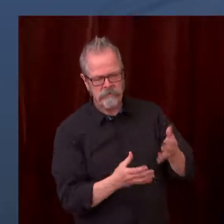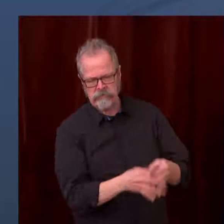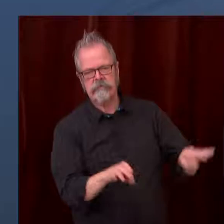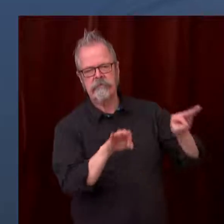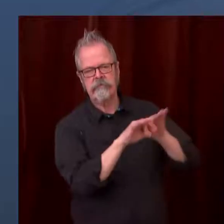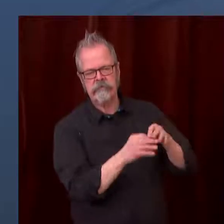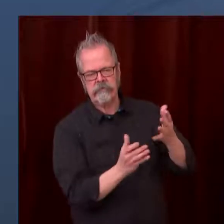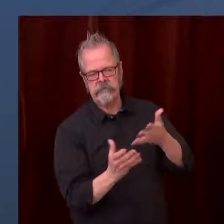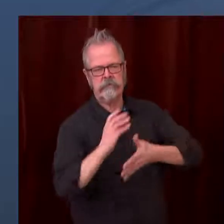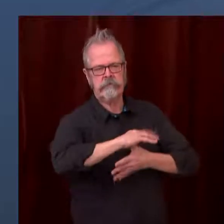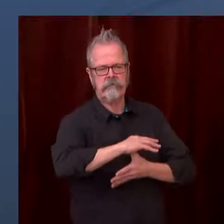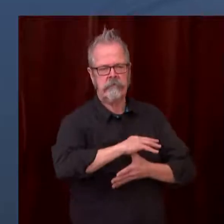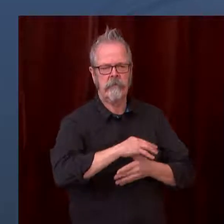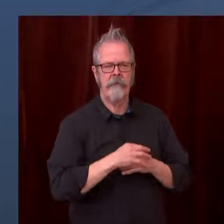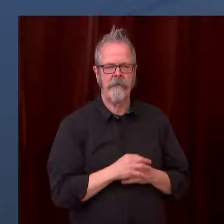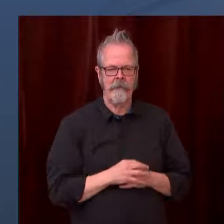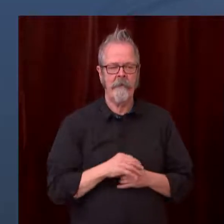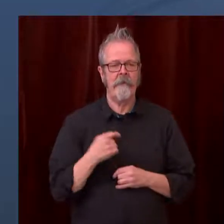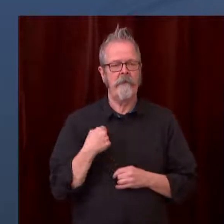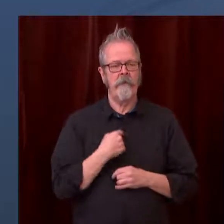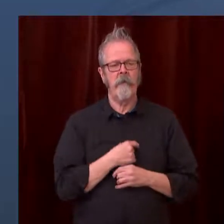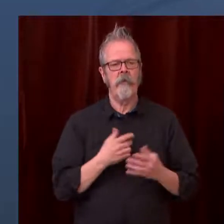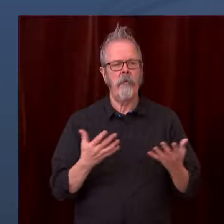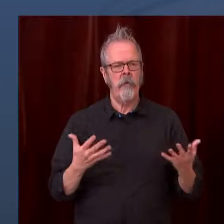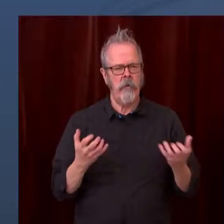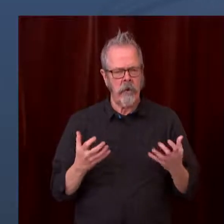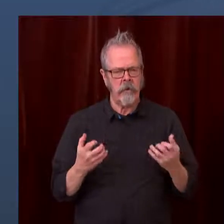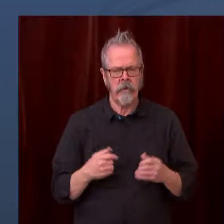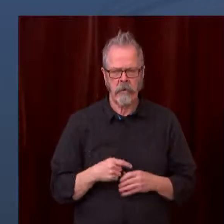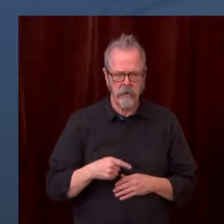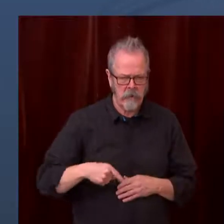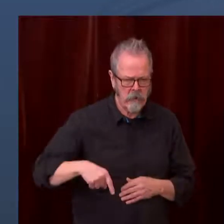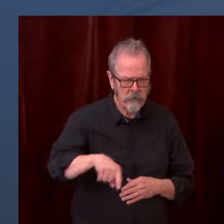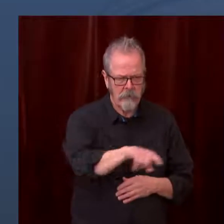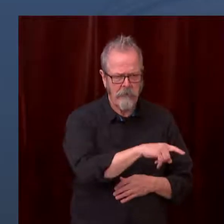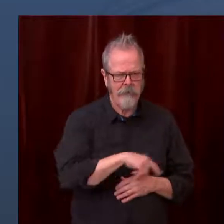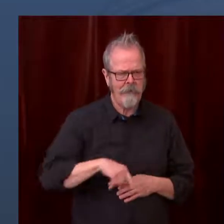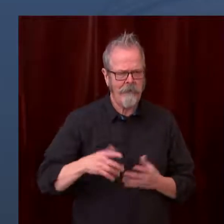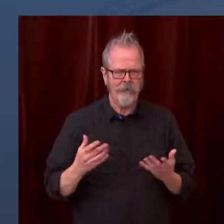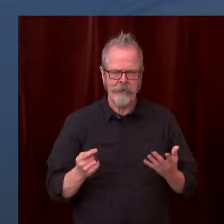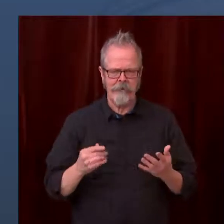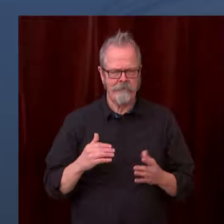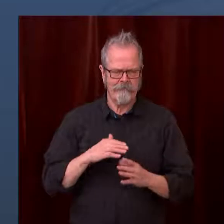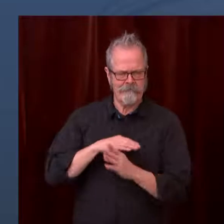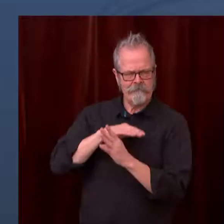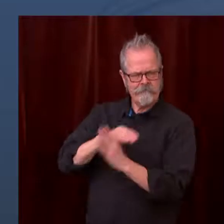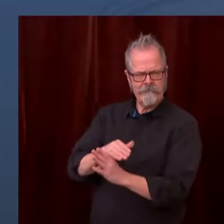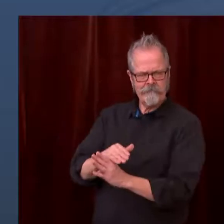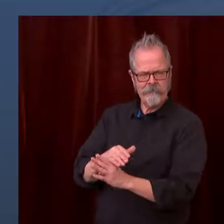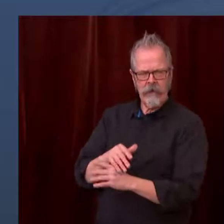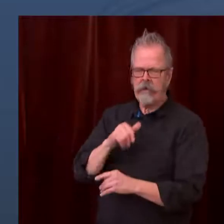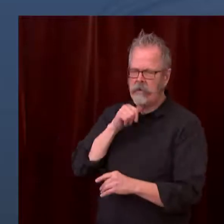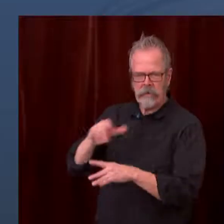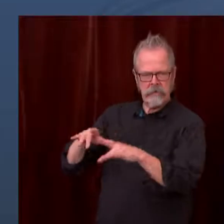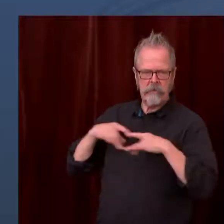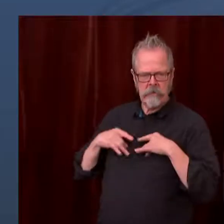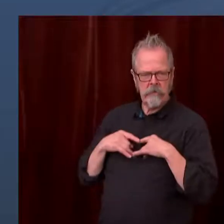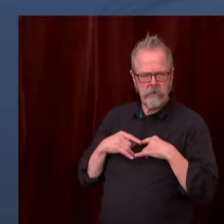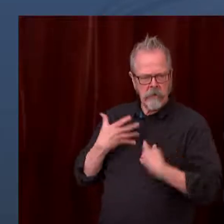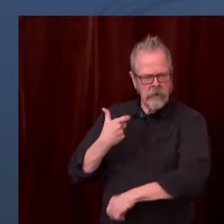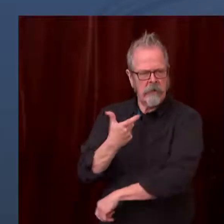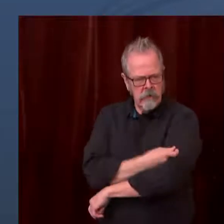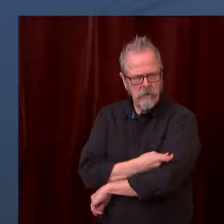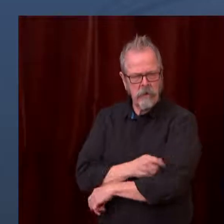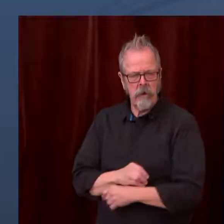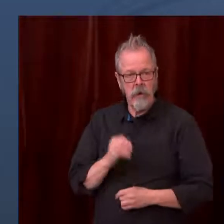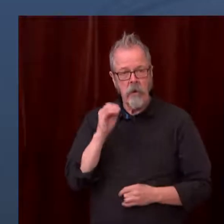are exposed or infected, that they are more likely to have an adverse outcome, and that's the reason to go in the